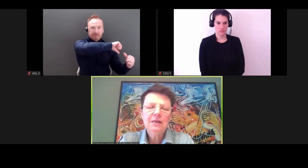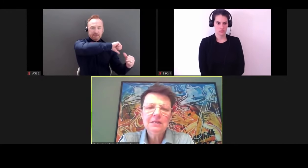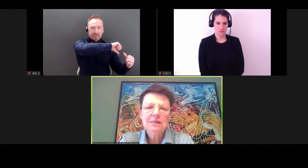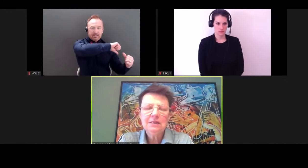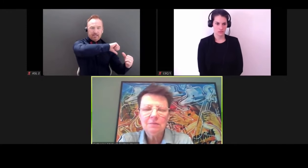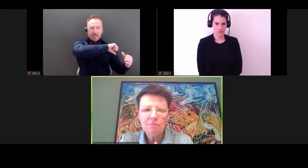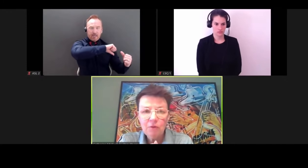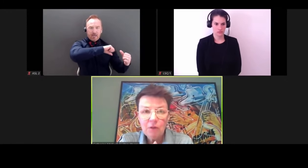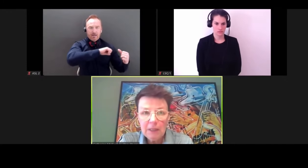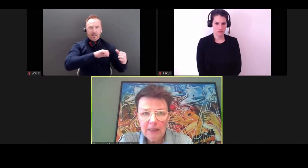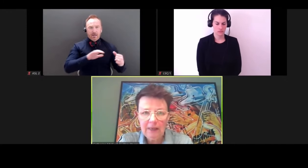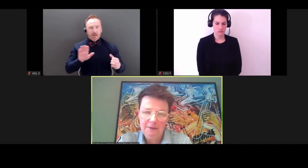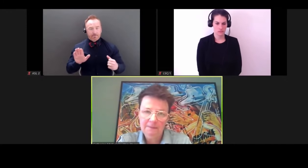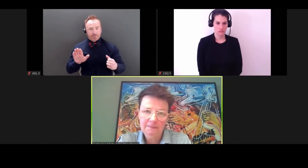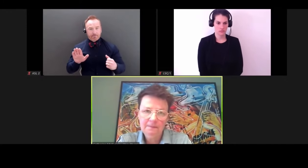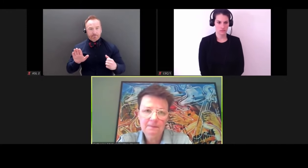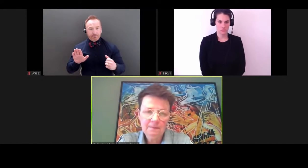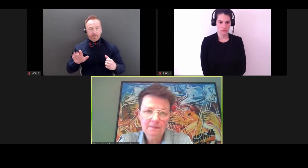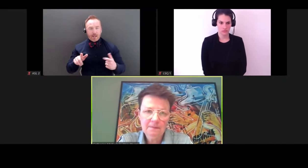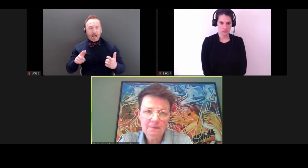What it is